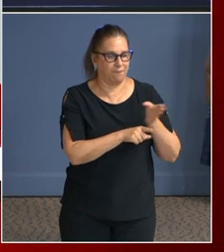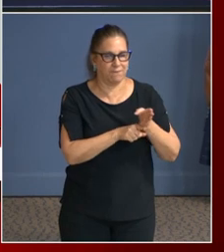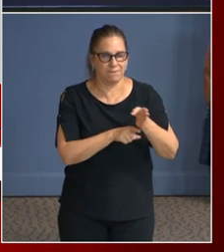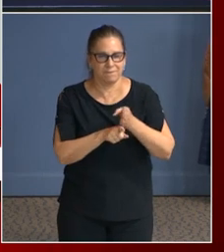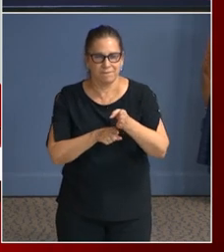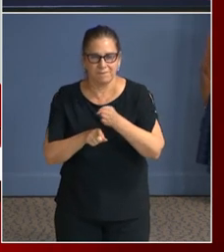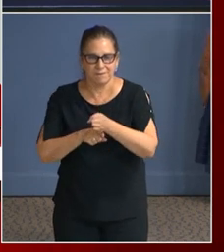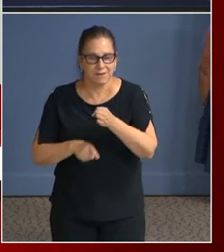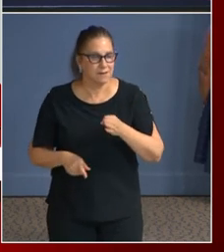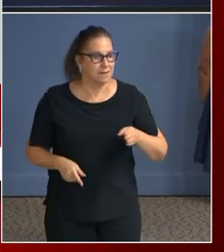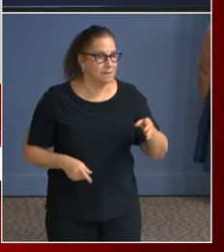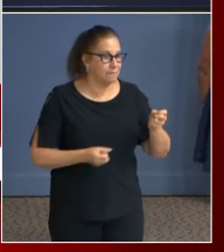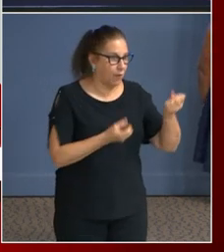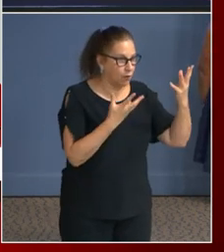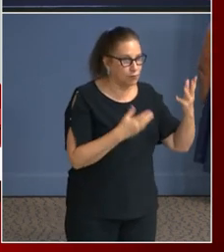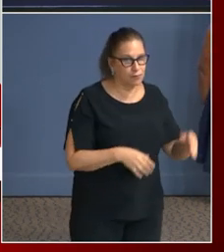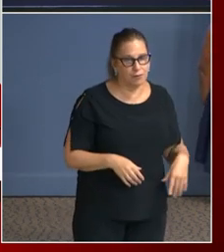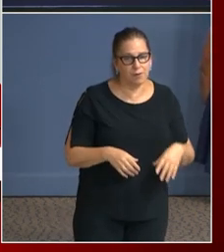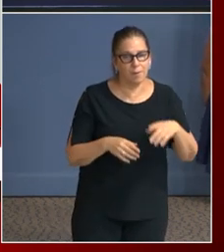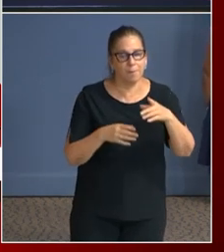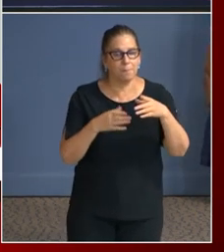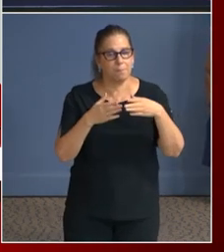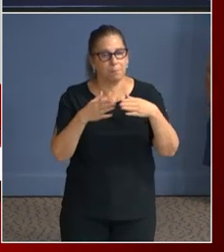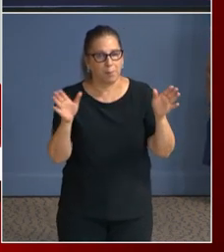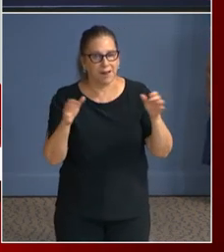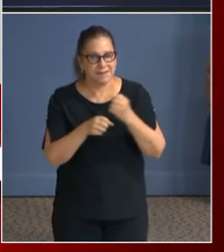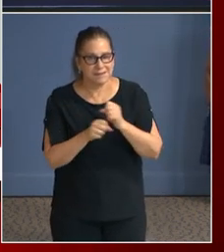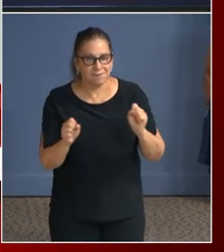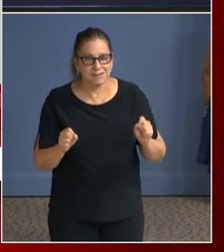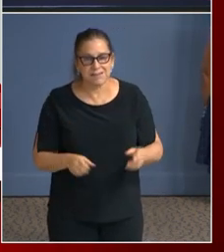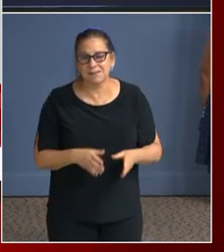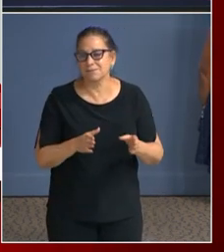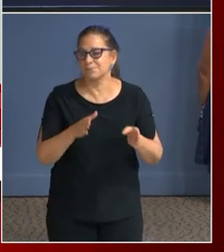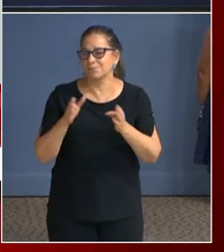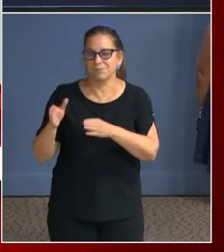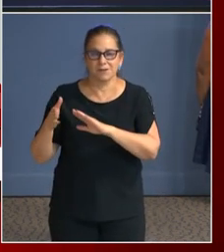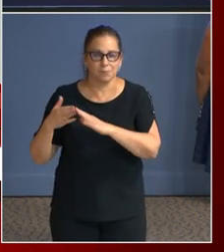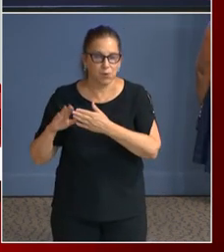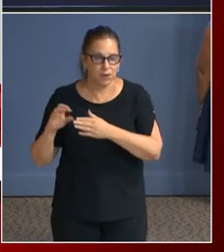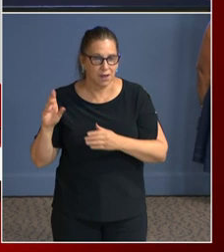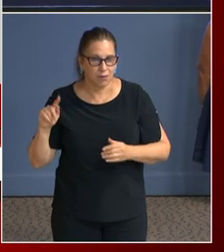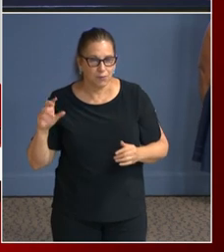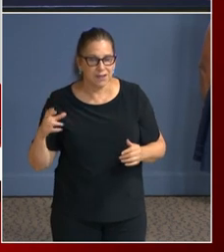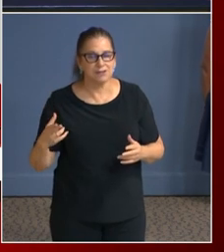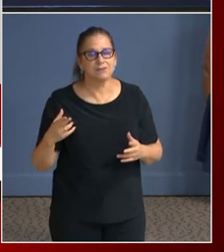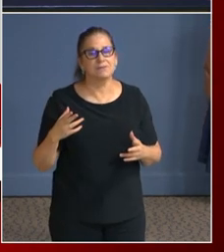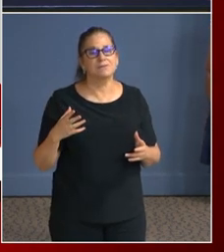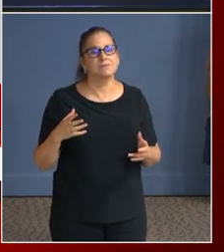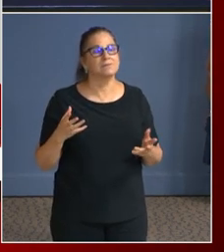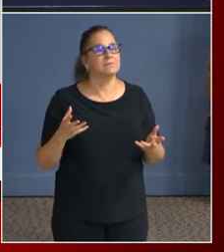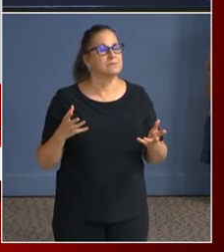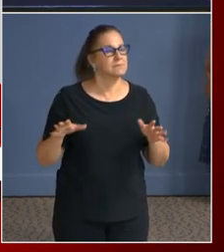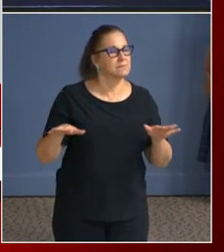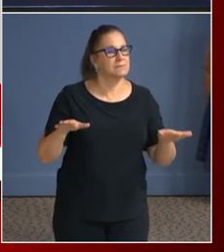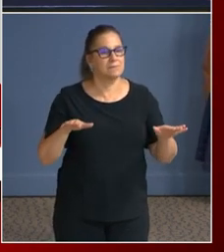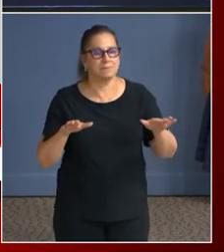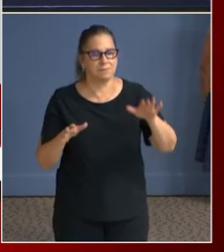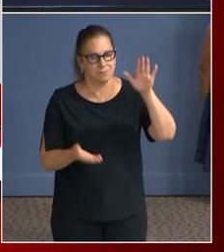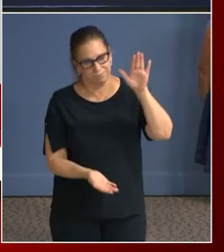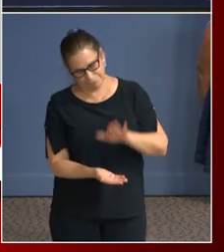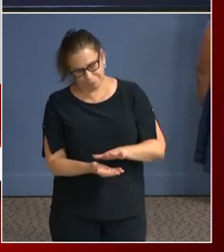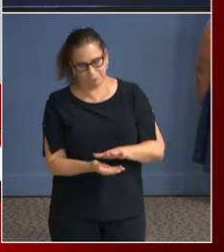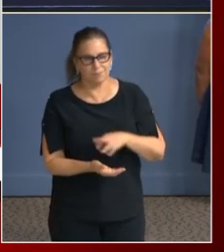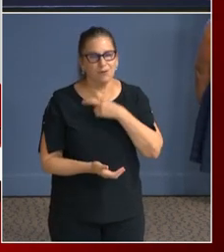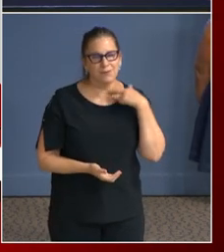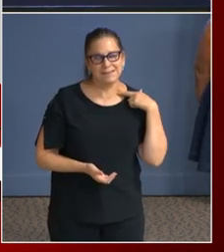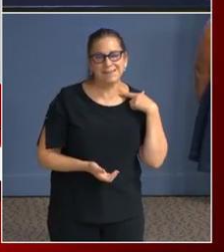hopes that we can all celebrate, but we're doing so responsibly and not putting anyone or anything at risk. This is a